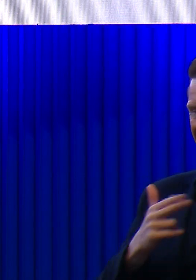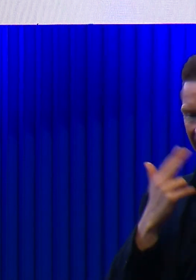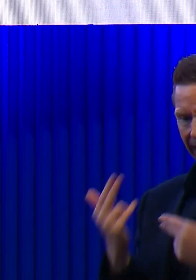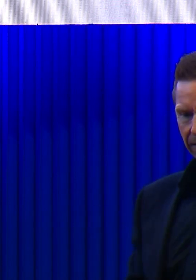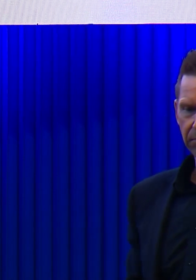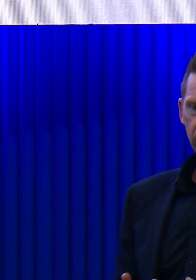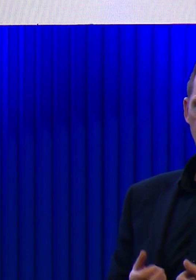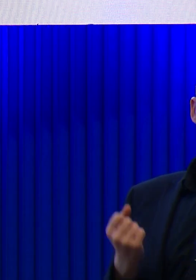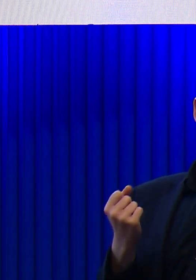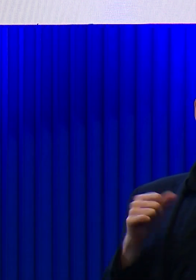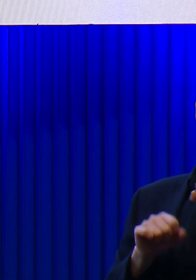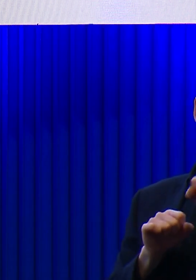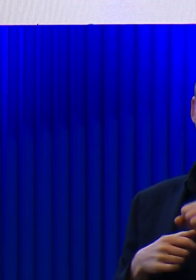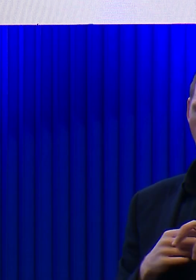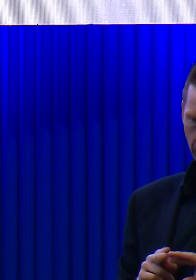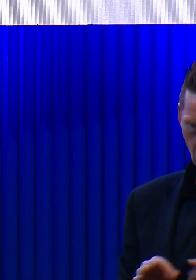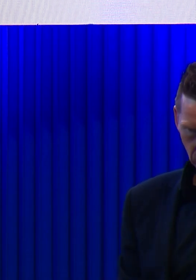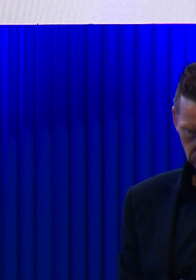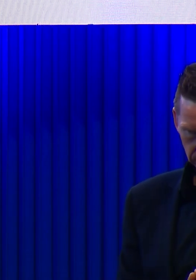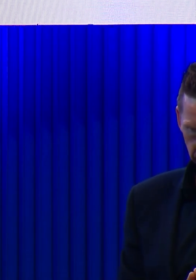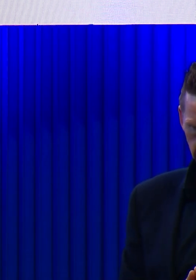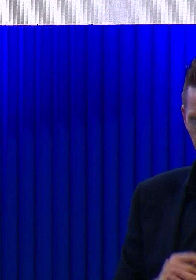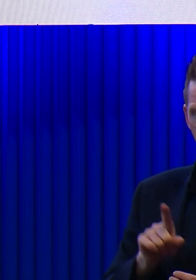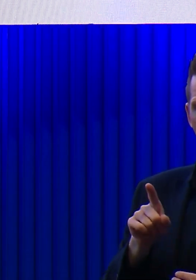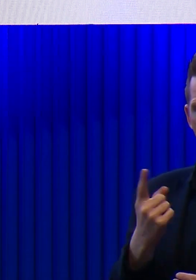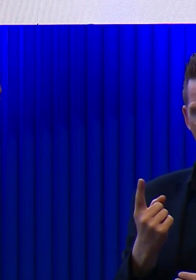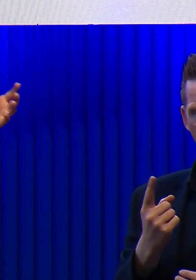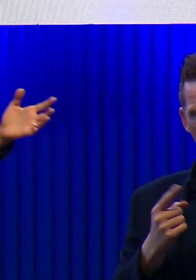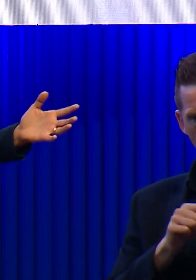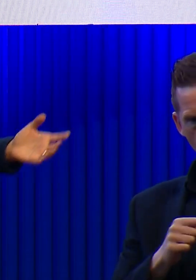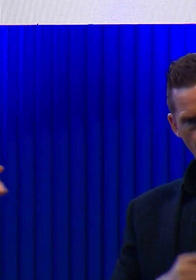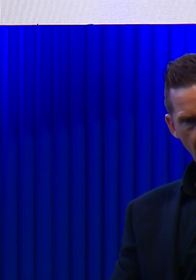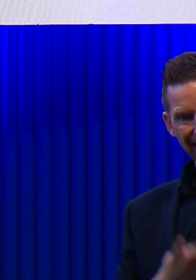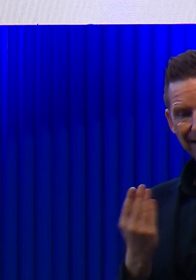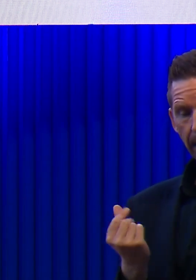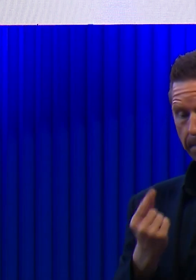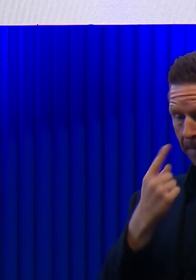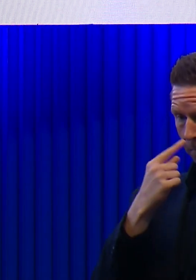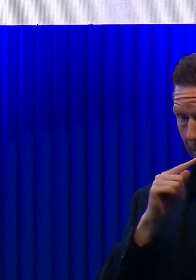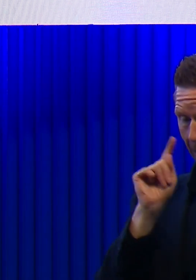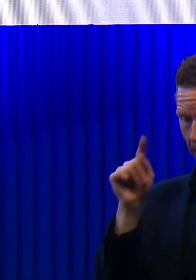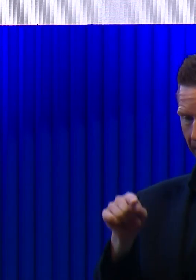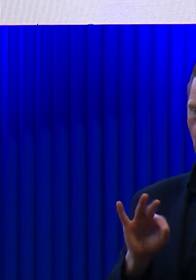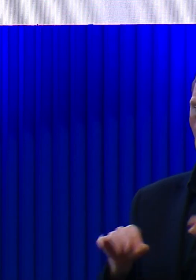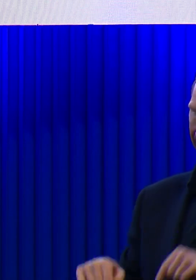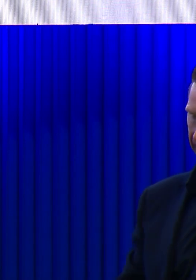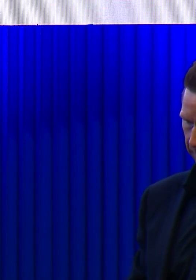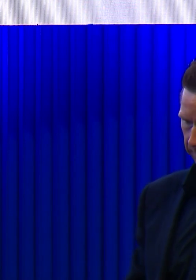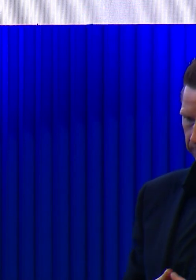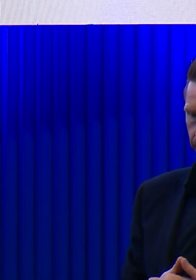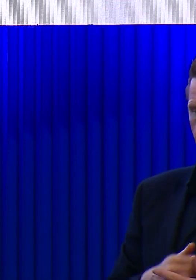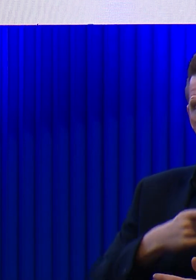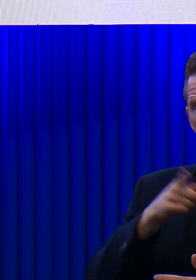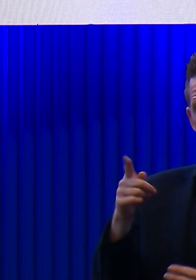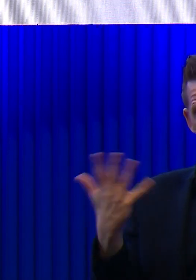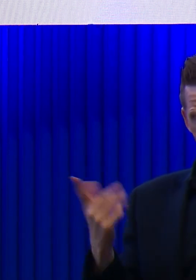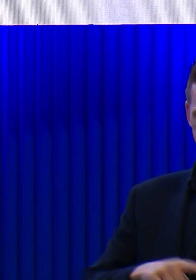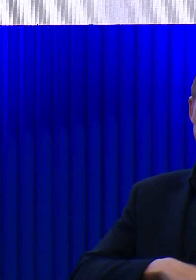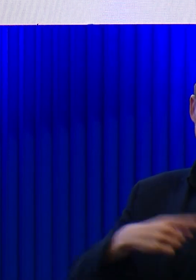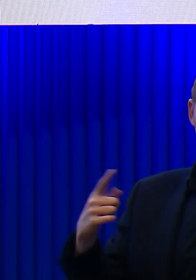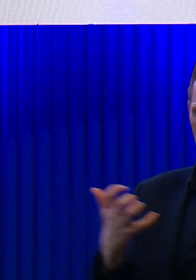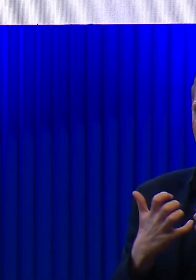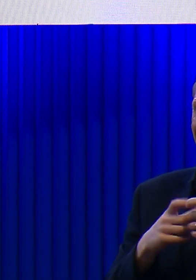doesn't guarantee that you're actually any better. And you can think of, yourselves in certain areas of your life, like, I don't